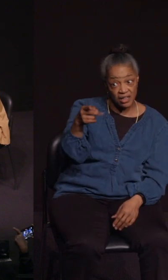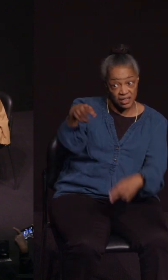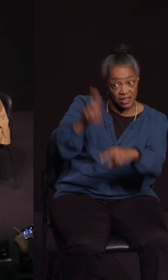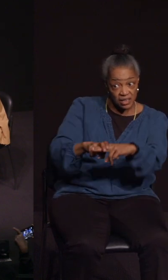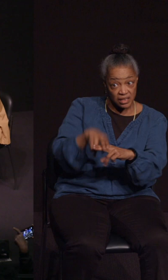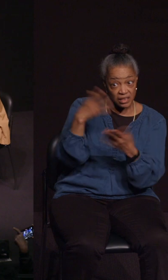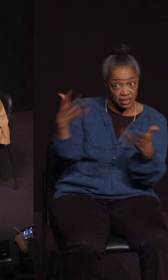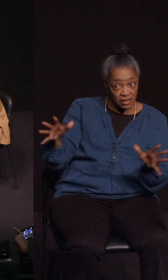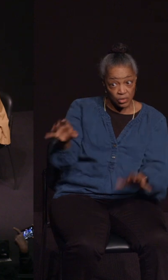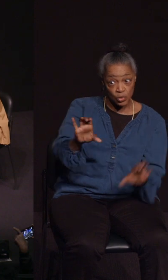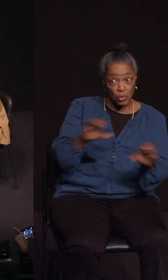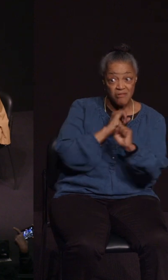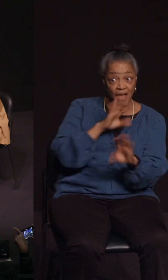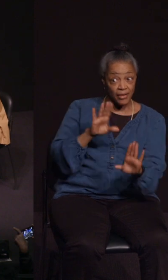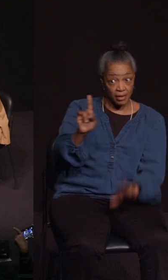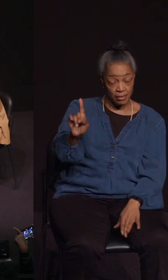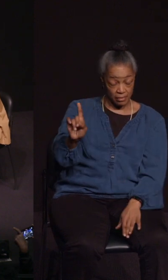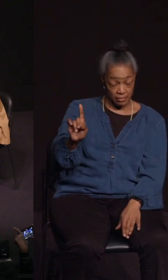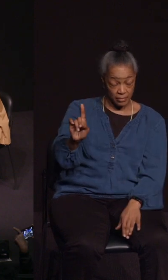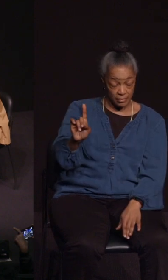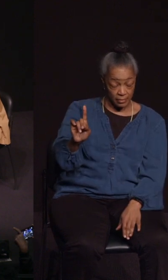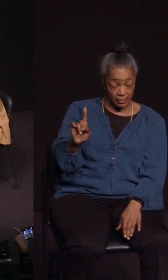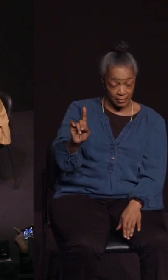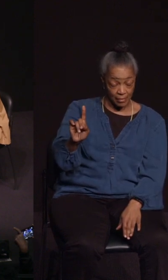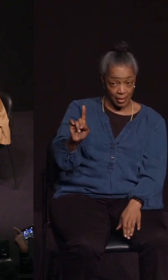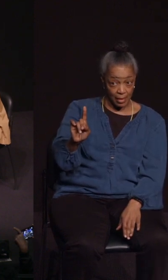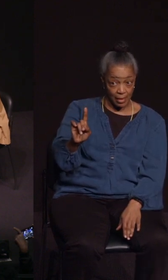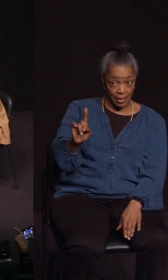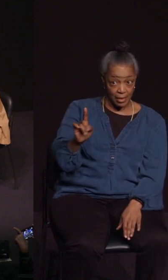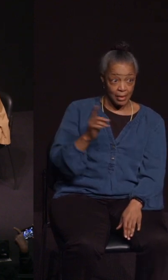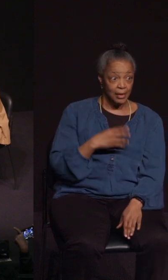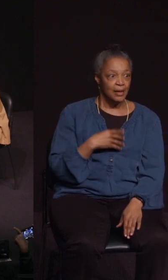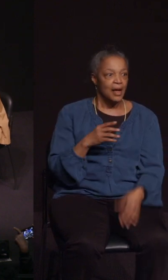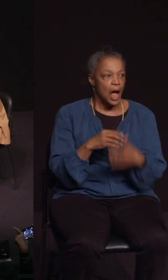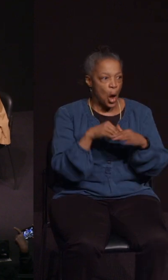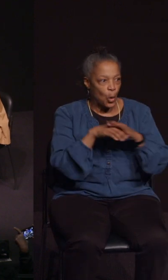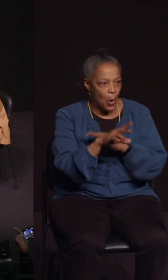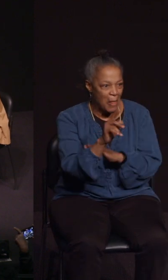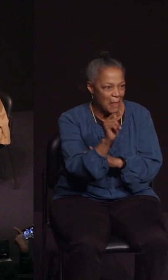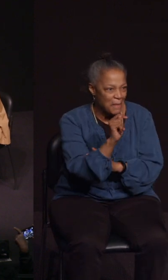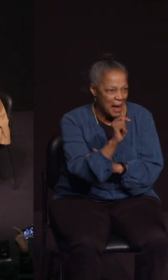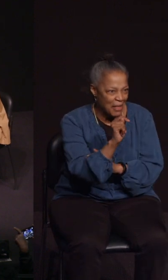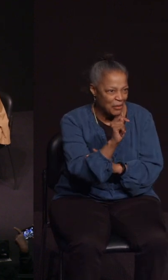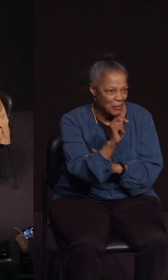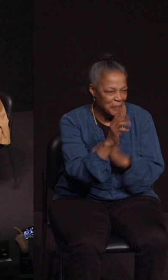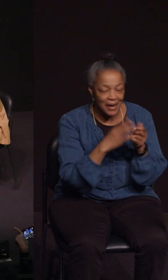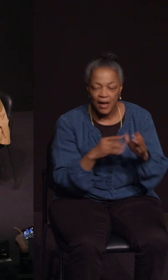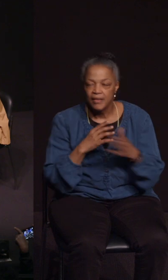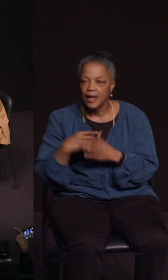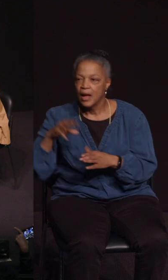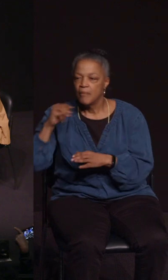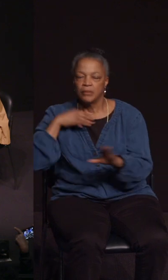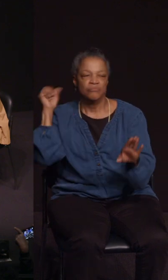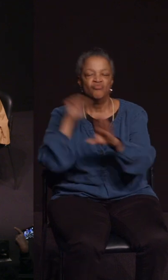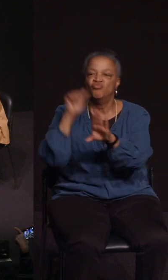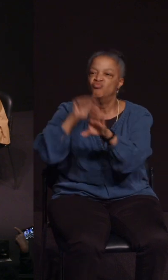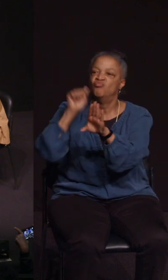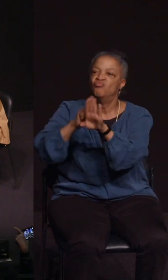not supposed to do nothing. I would go in the bathroom and try to have a moment, and here he come,